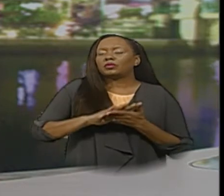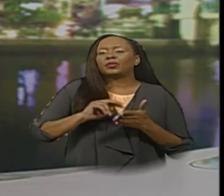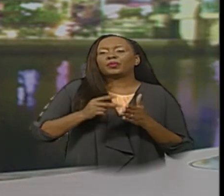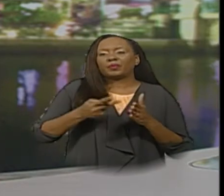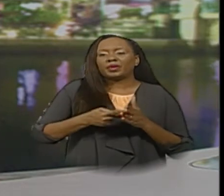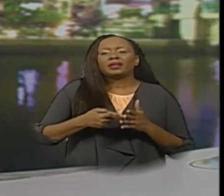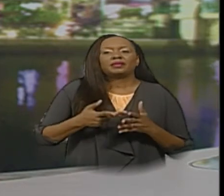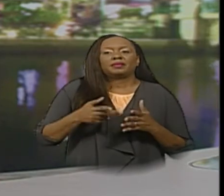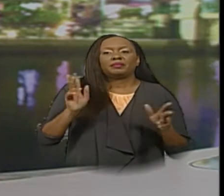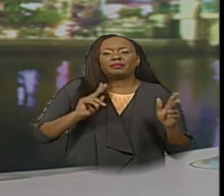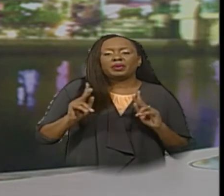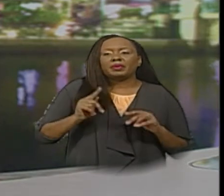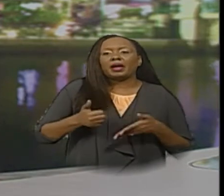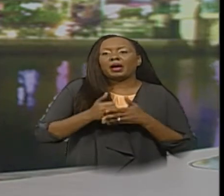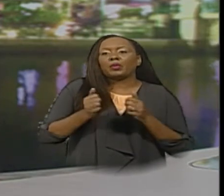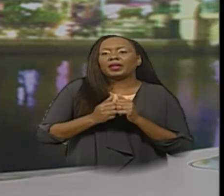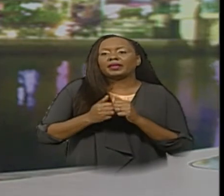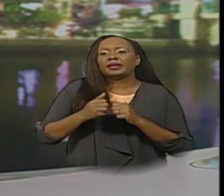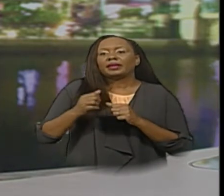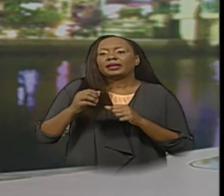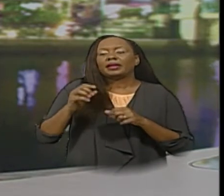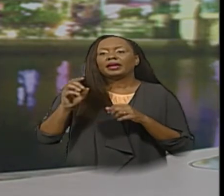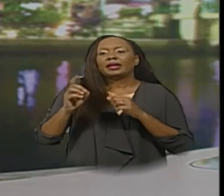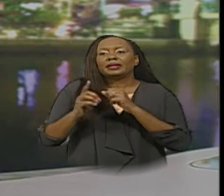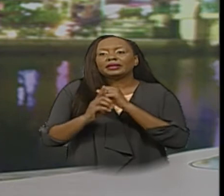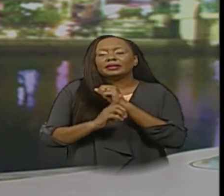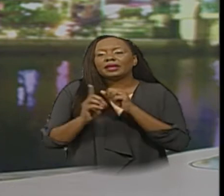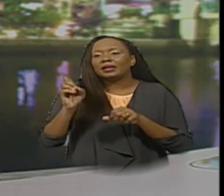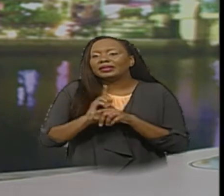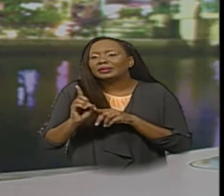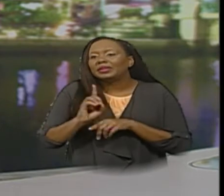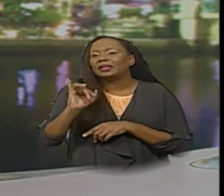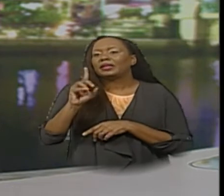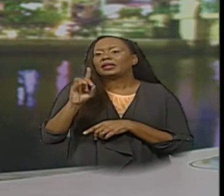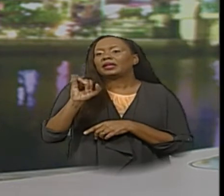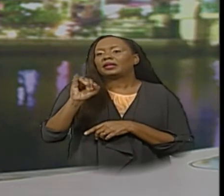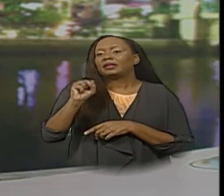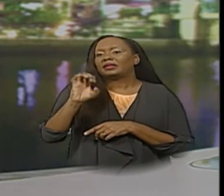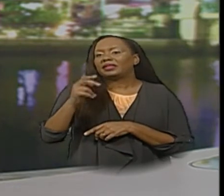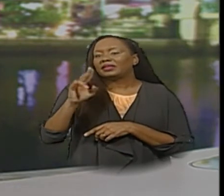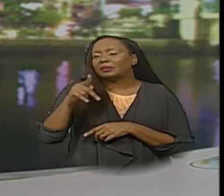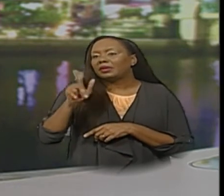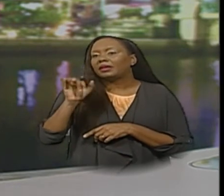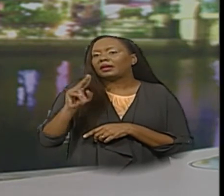to deal with the challenges in schools, and he thinks children must be protected instead of being punished.